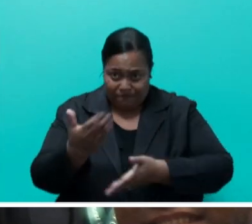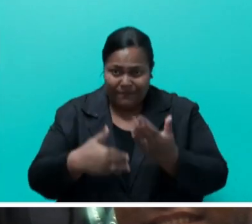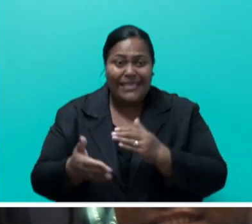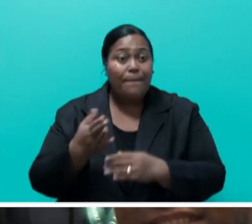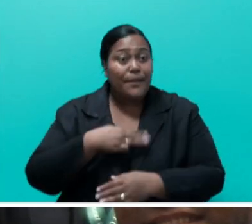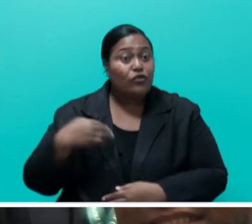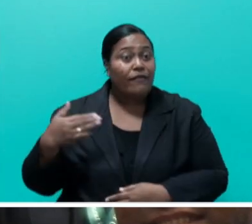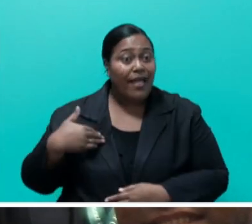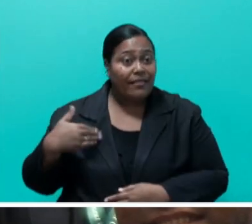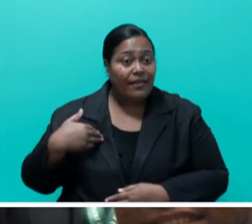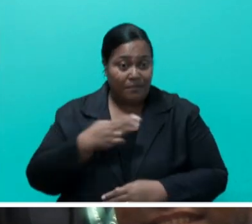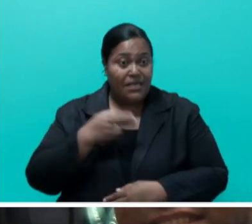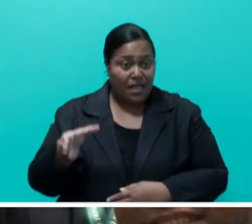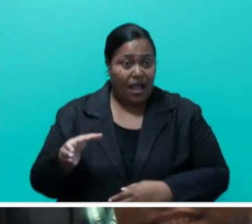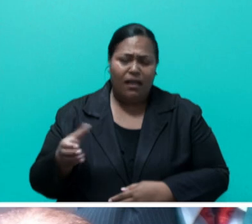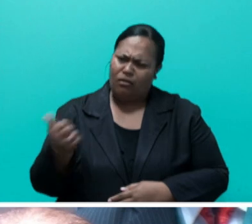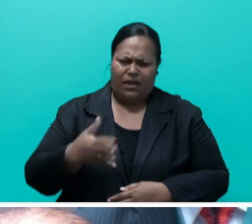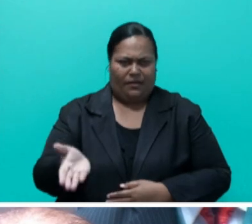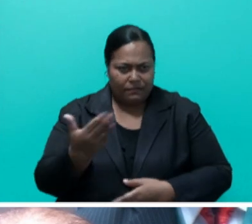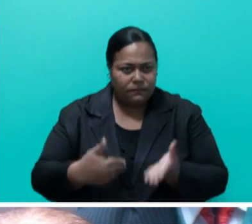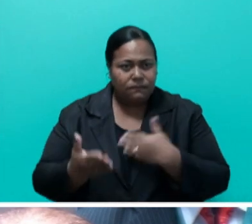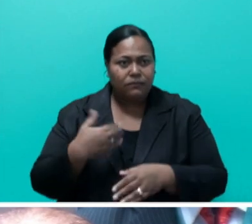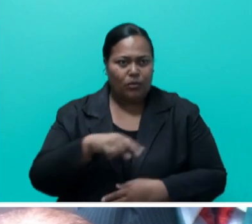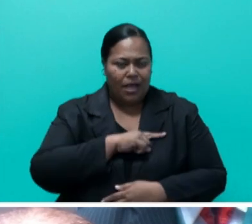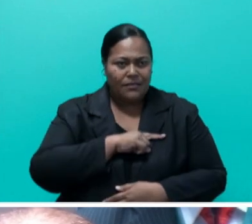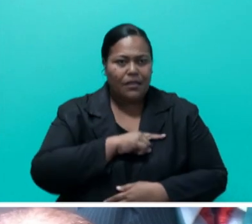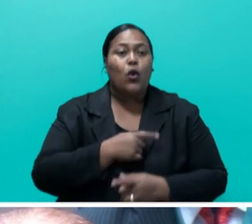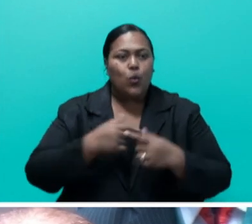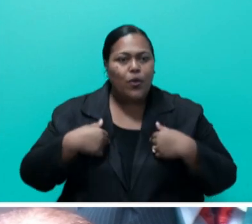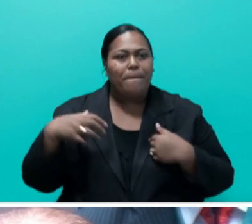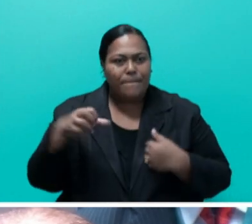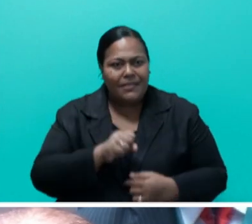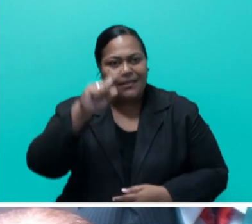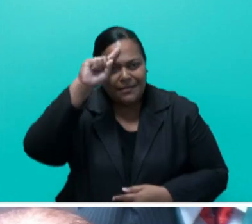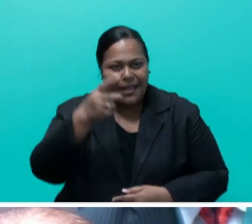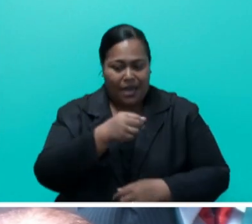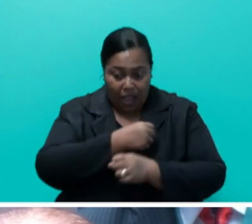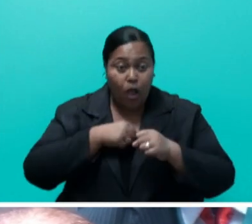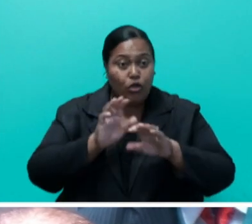And, but I think the more important thing is that we must realize that our children are doing this.